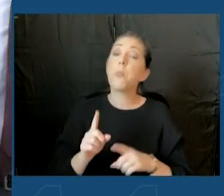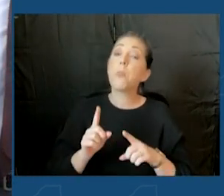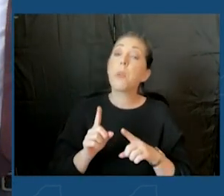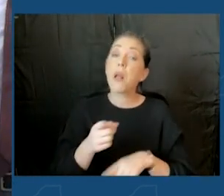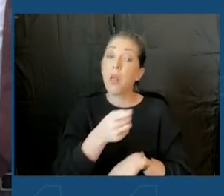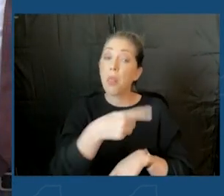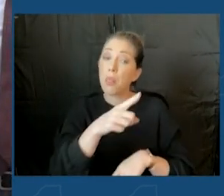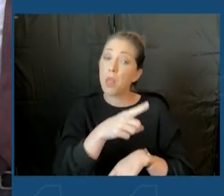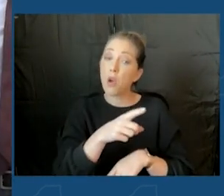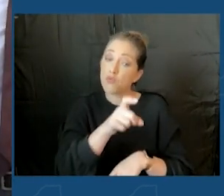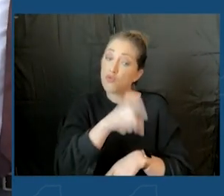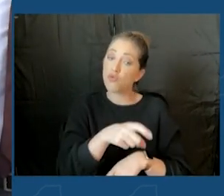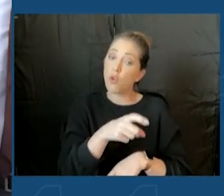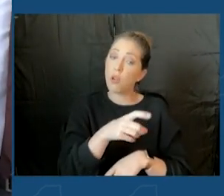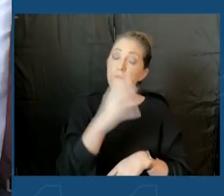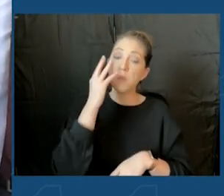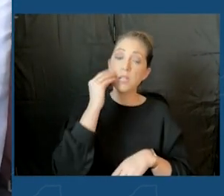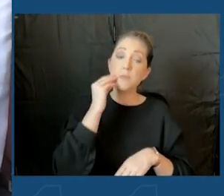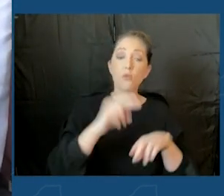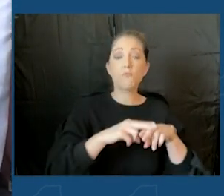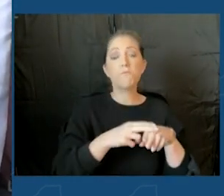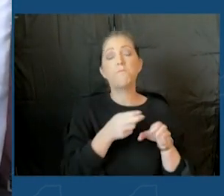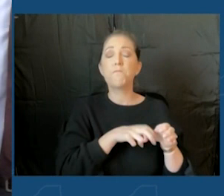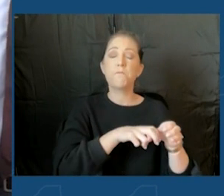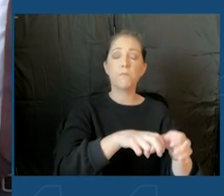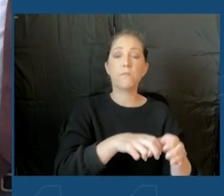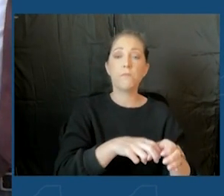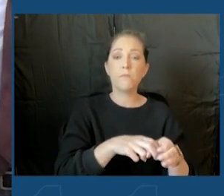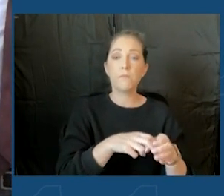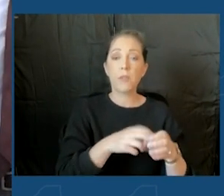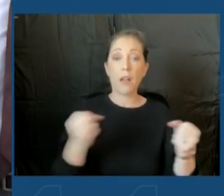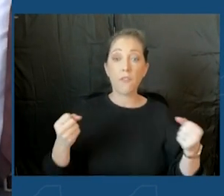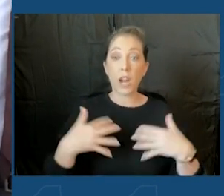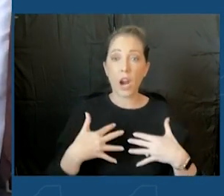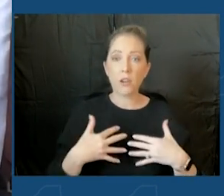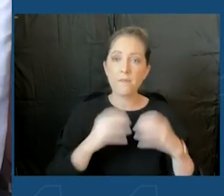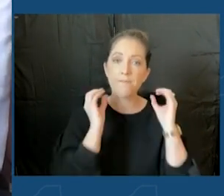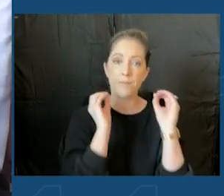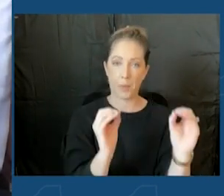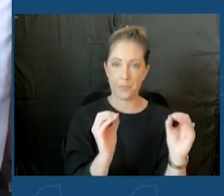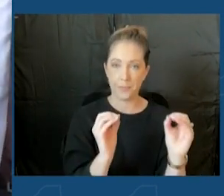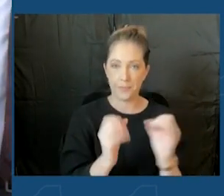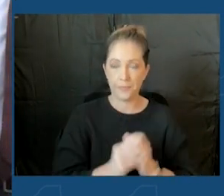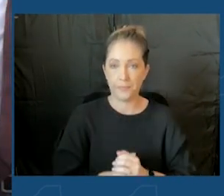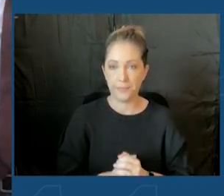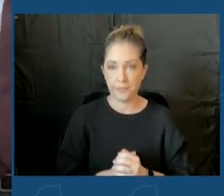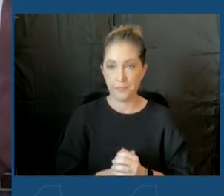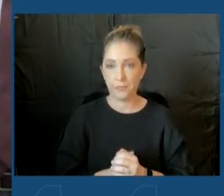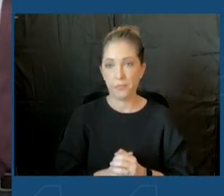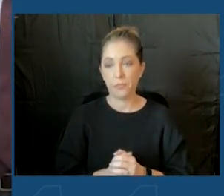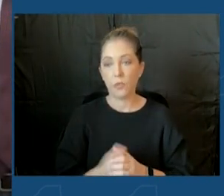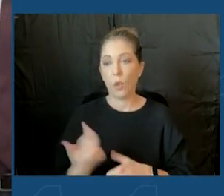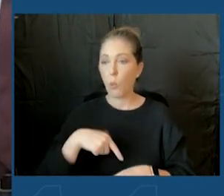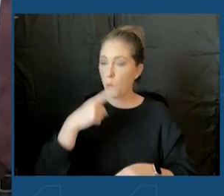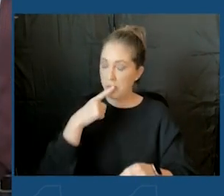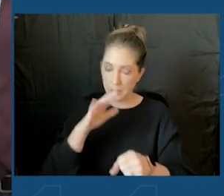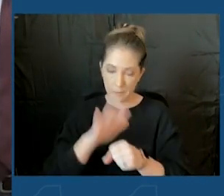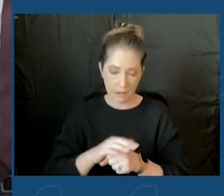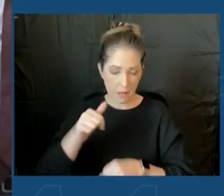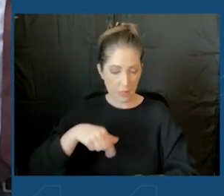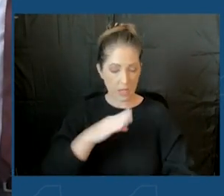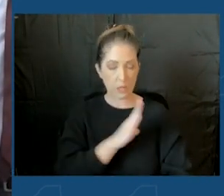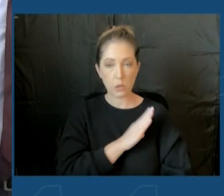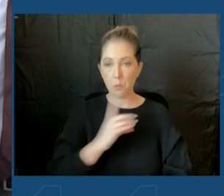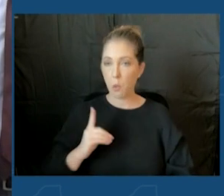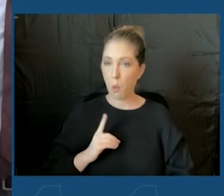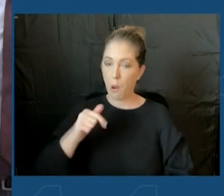fear. And that is what we are committed to do. This board, this city, this state, this